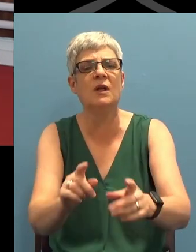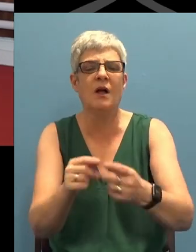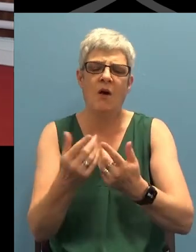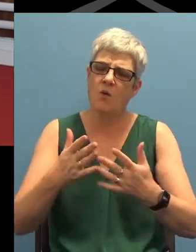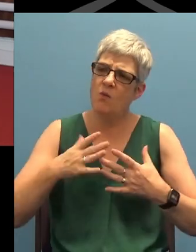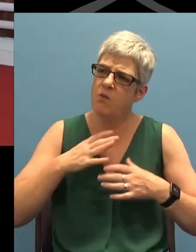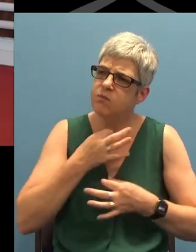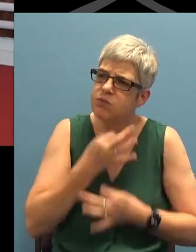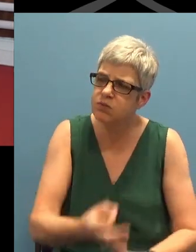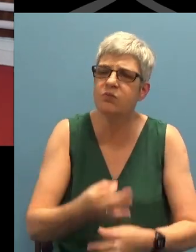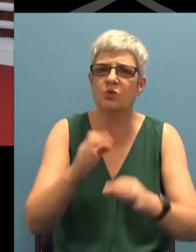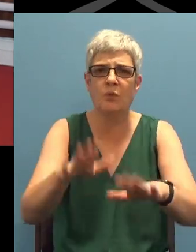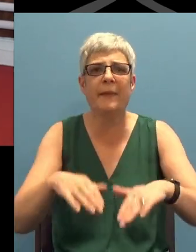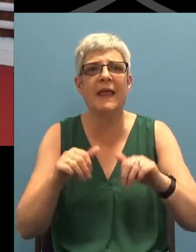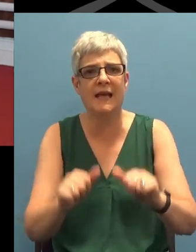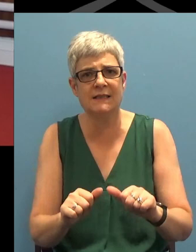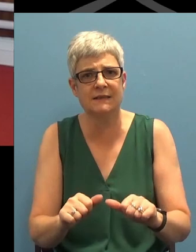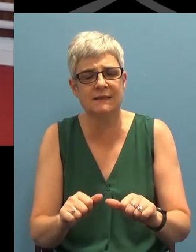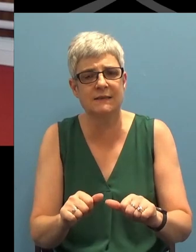to bless.